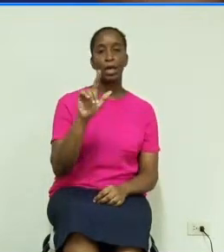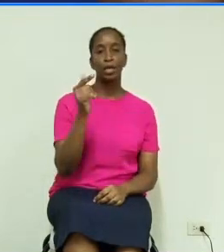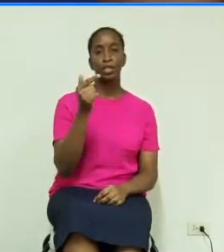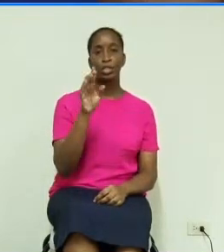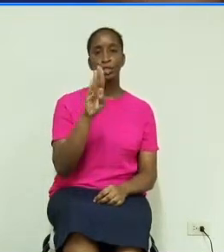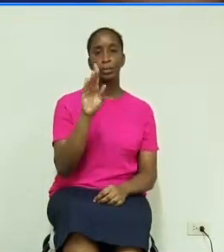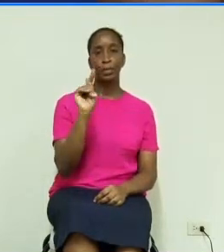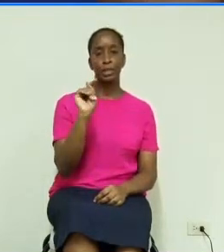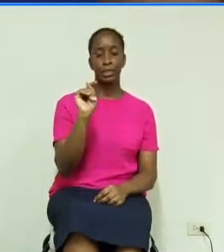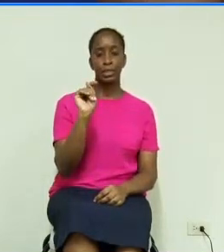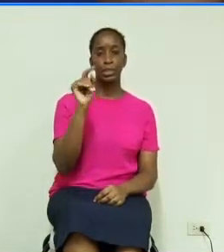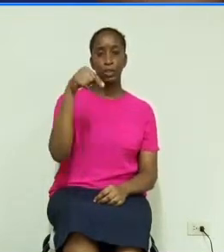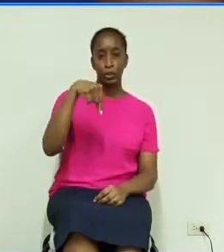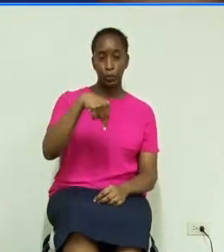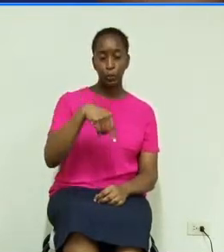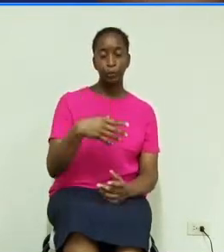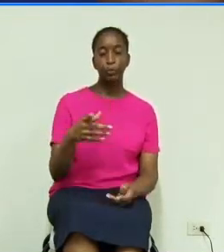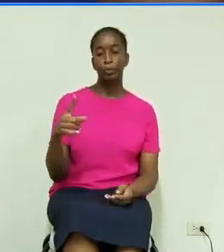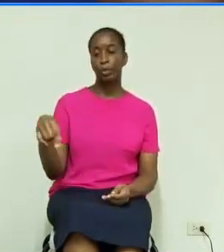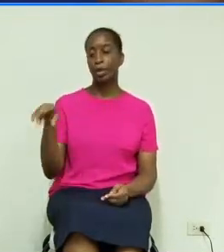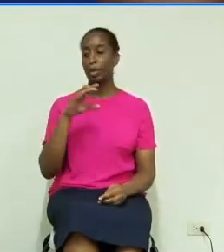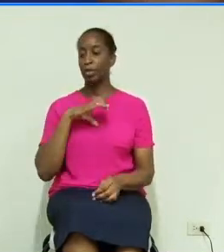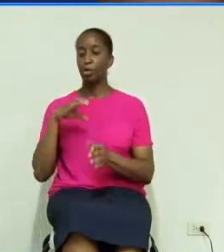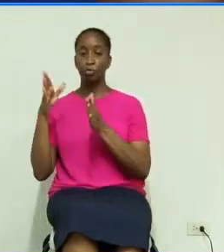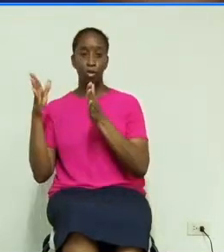community, persons who are living with